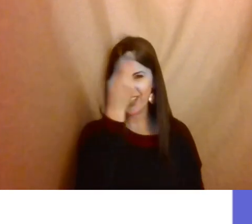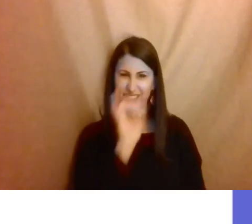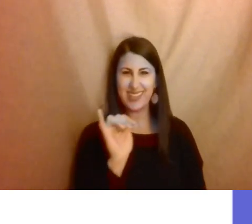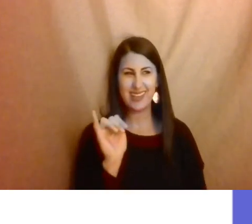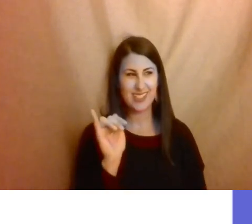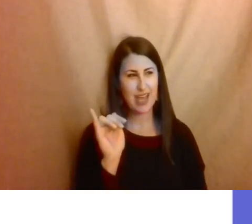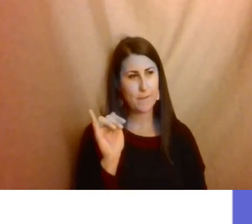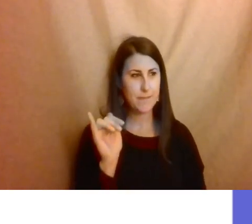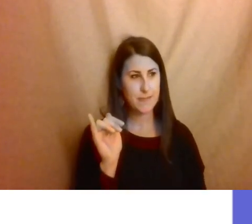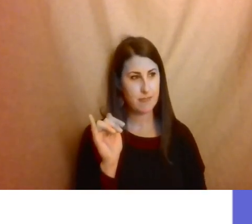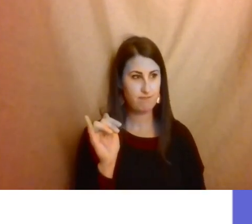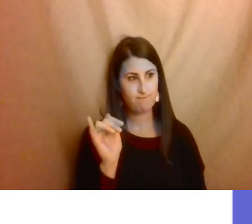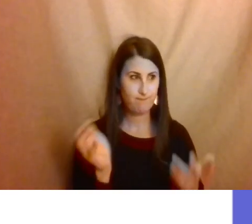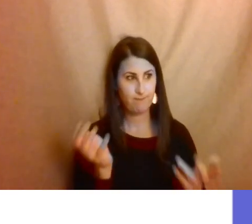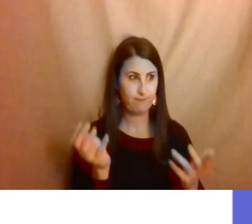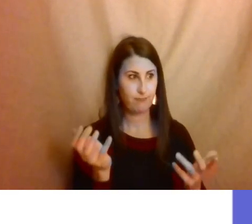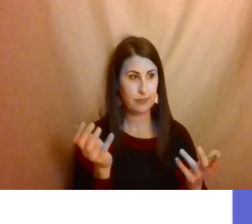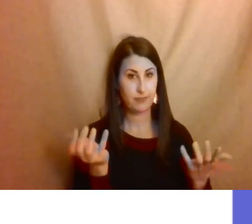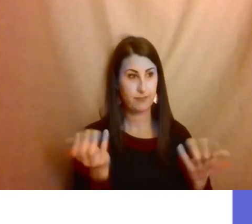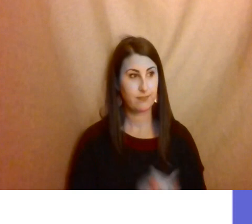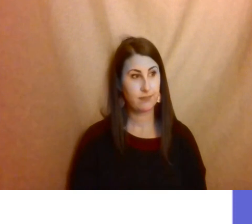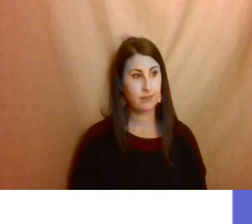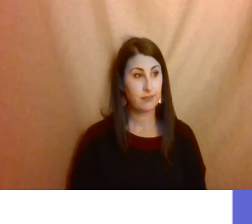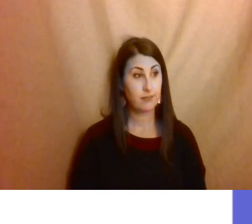it looks curved that way. So let me do it again.